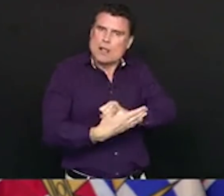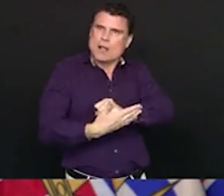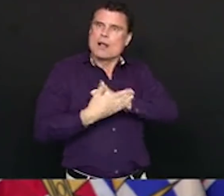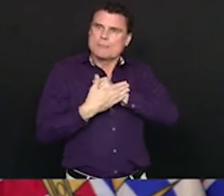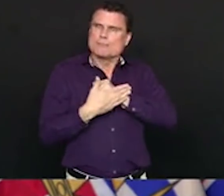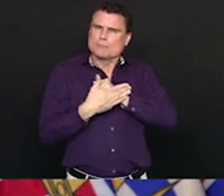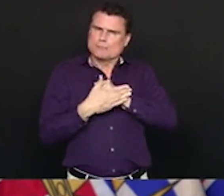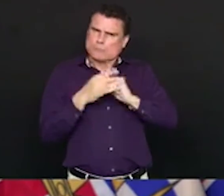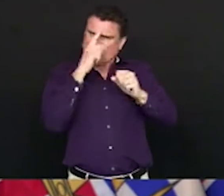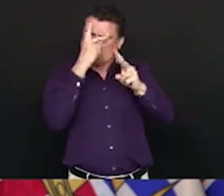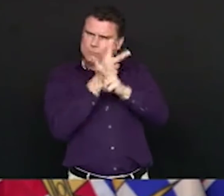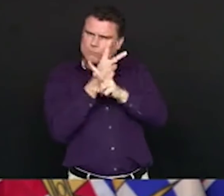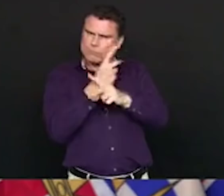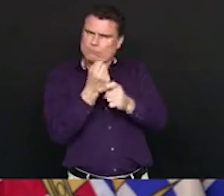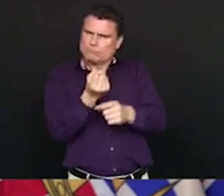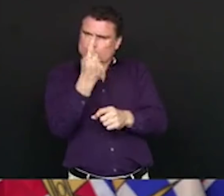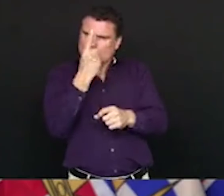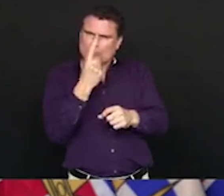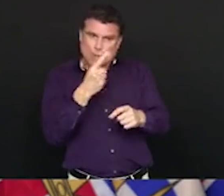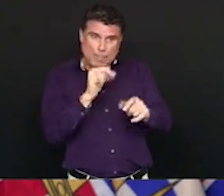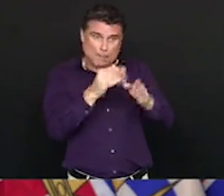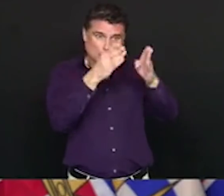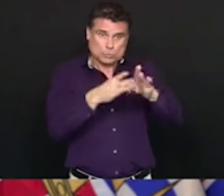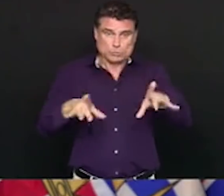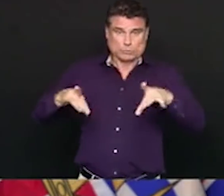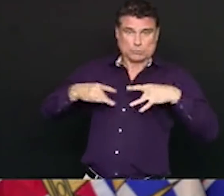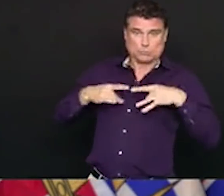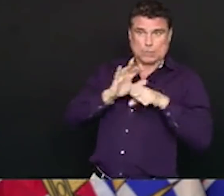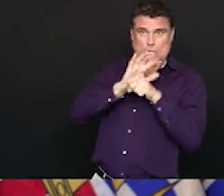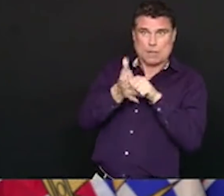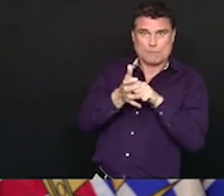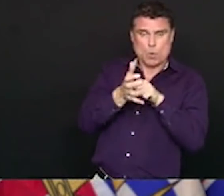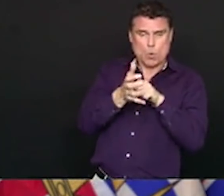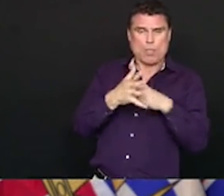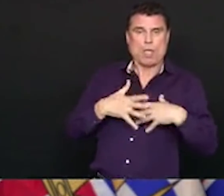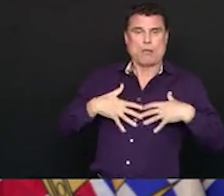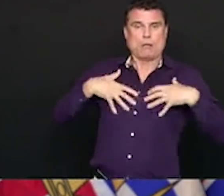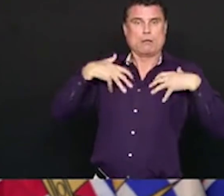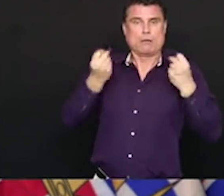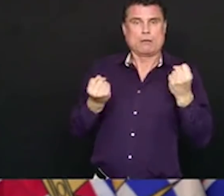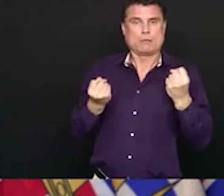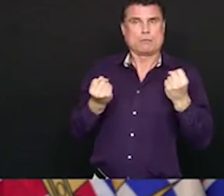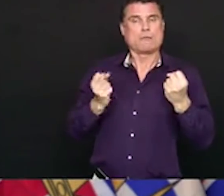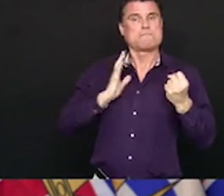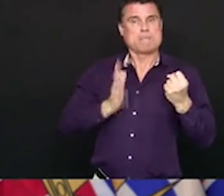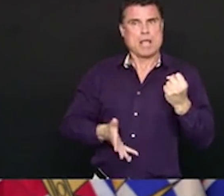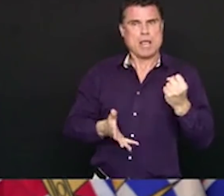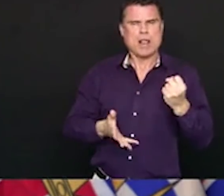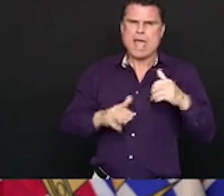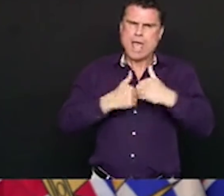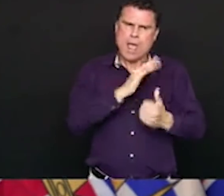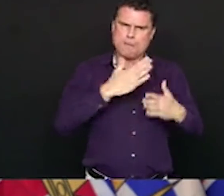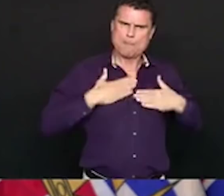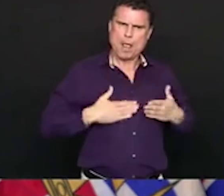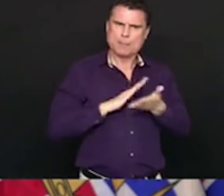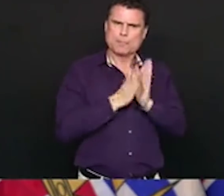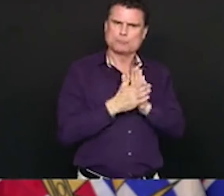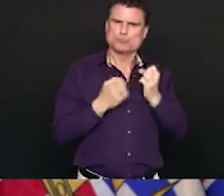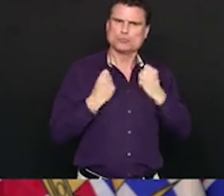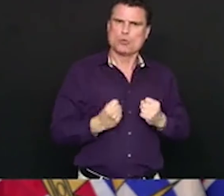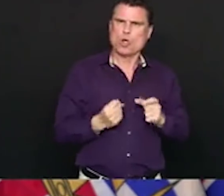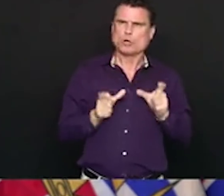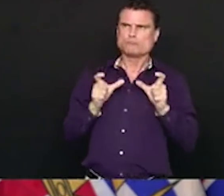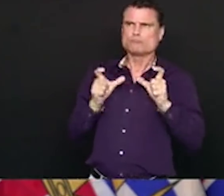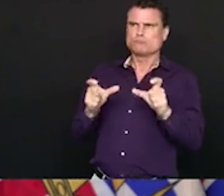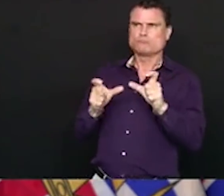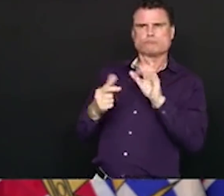has been infected and who has some immunity to this would help us guide our direction. So those are all the things that